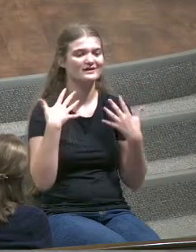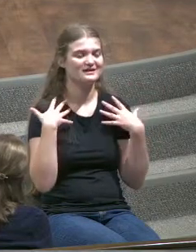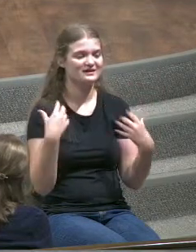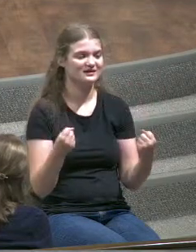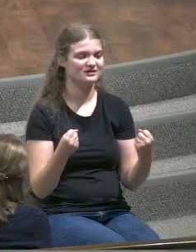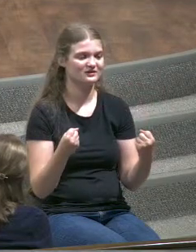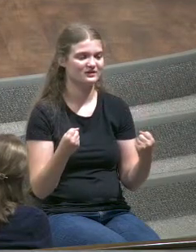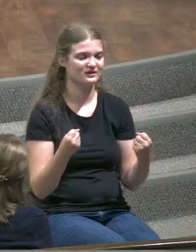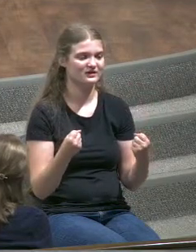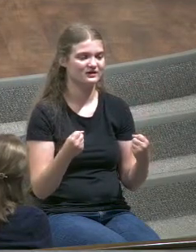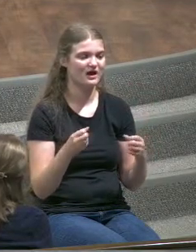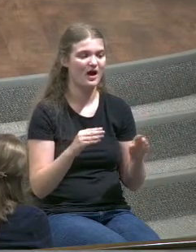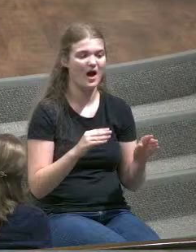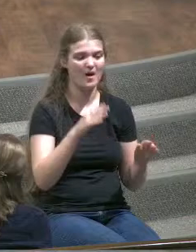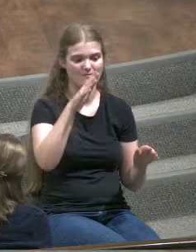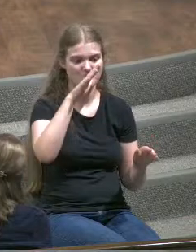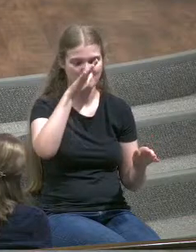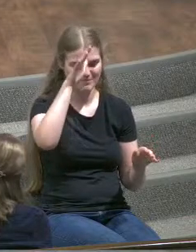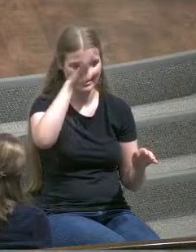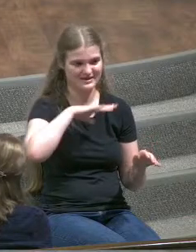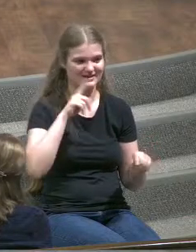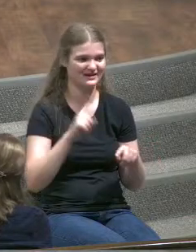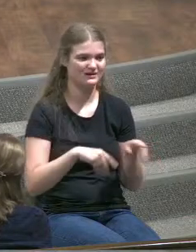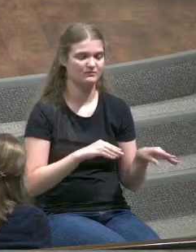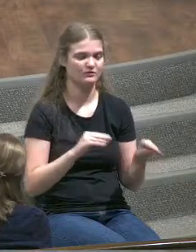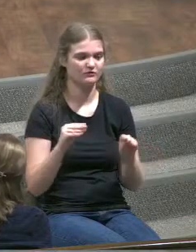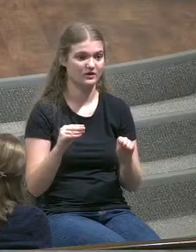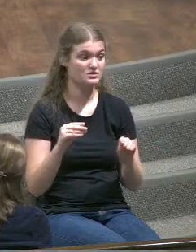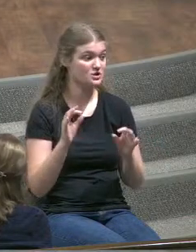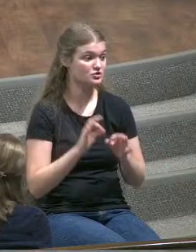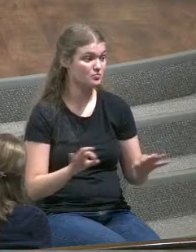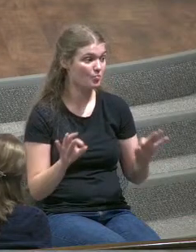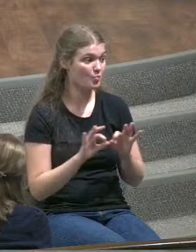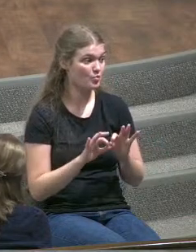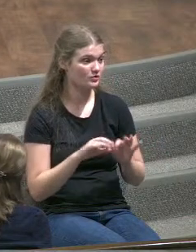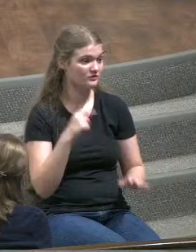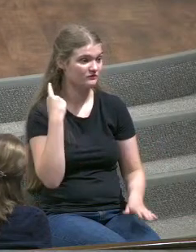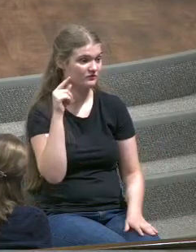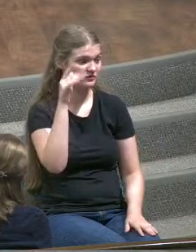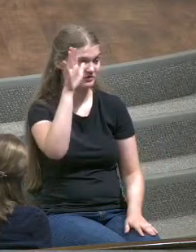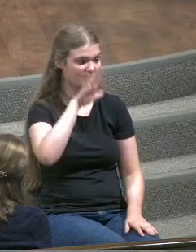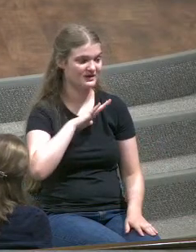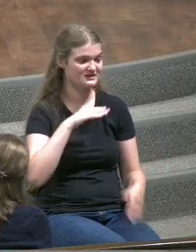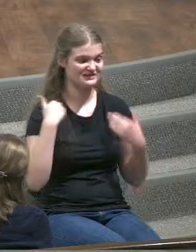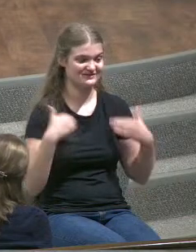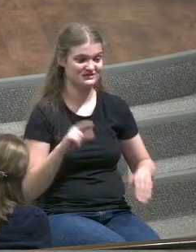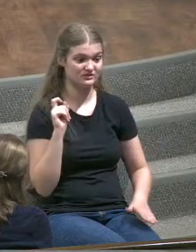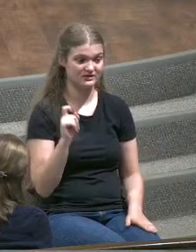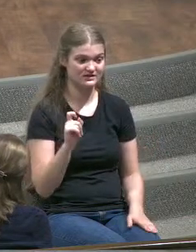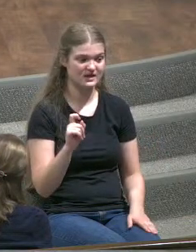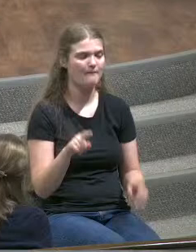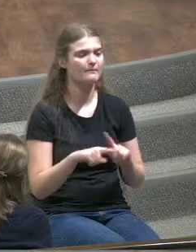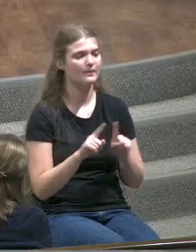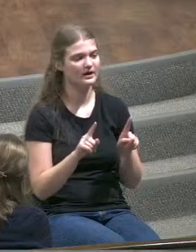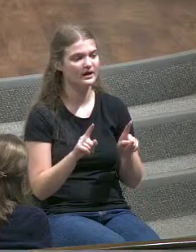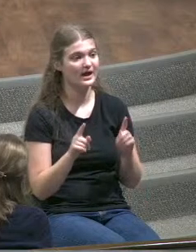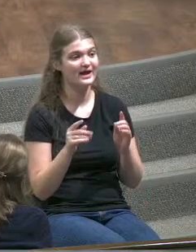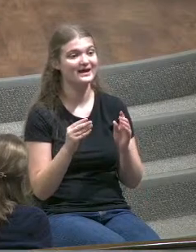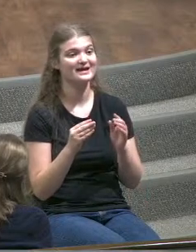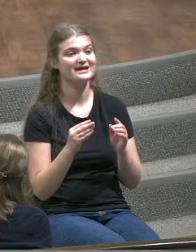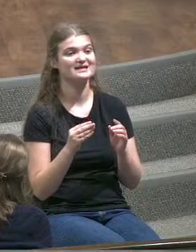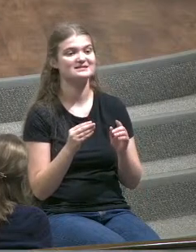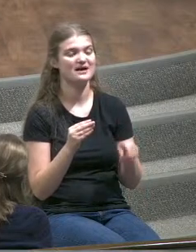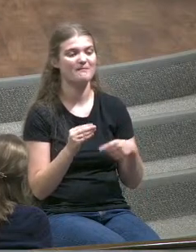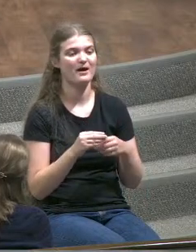I mean, clearly that's important for that man's physical needs. But it's about so much more than